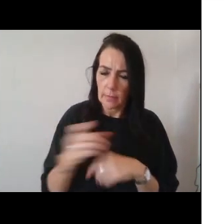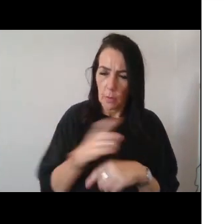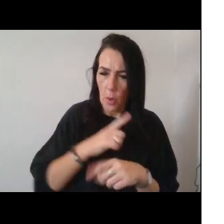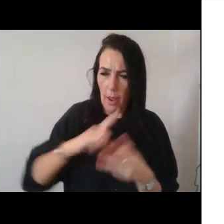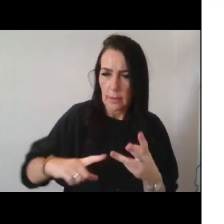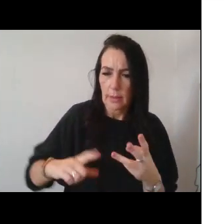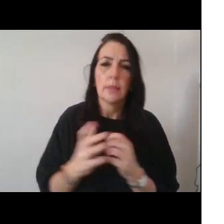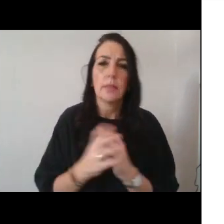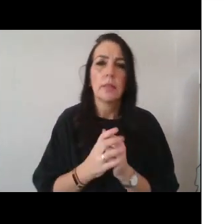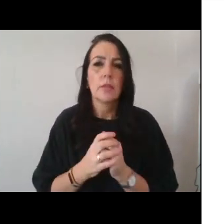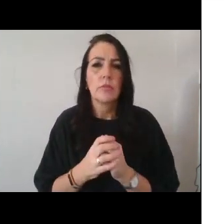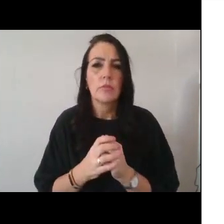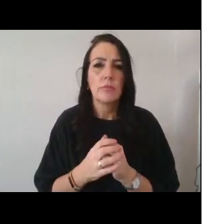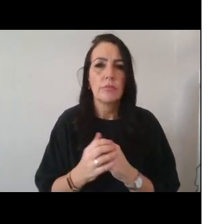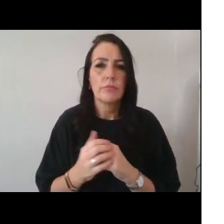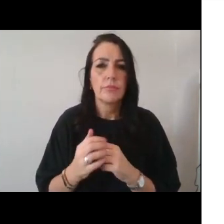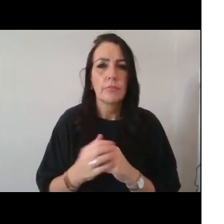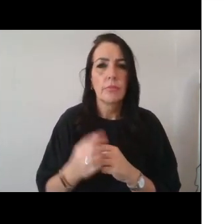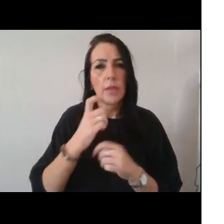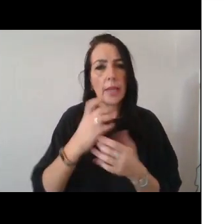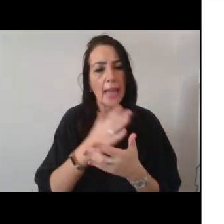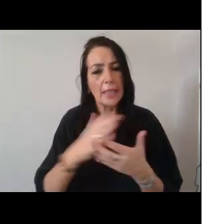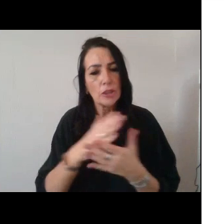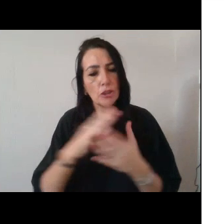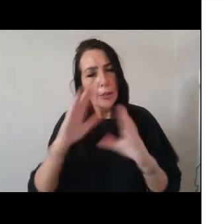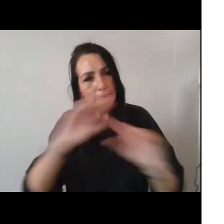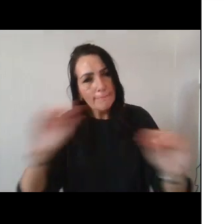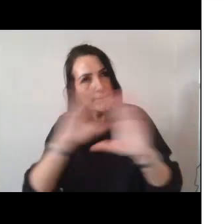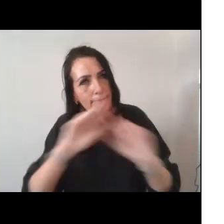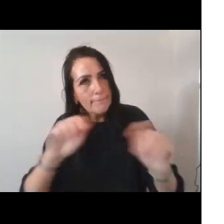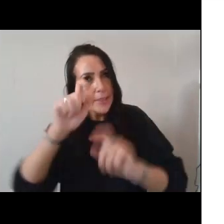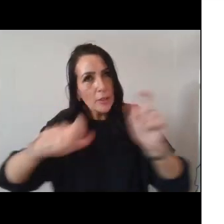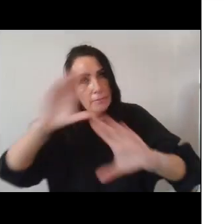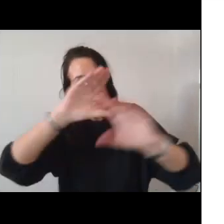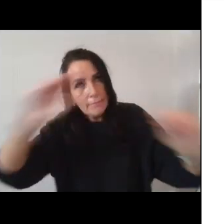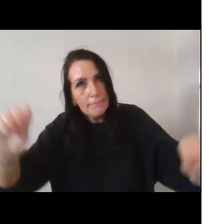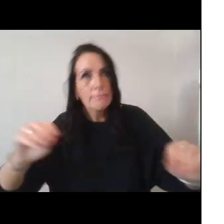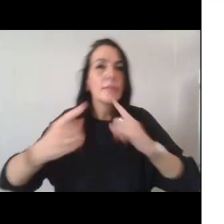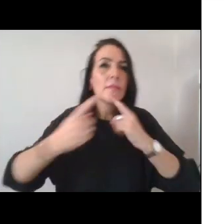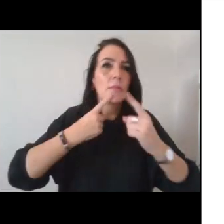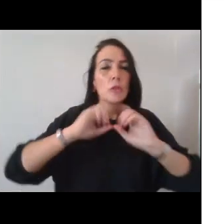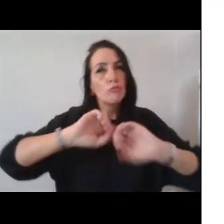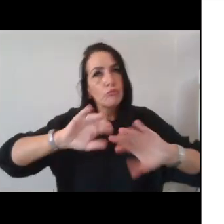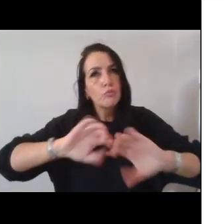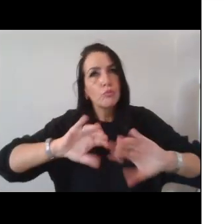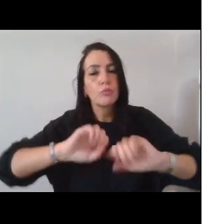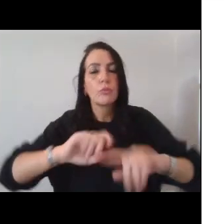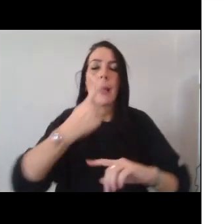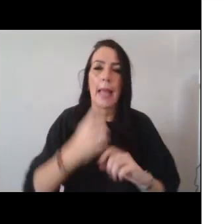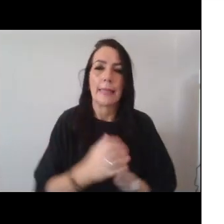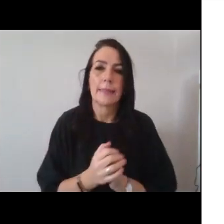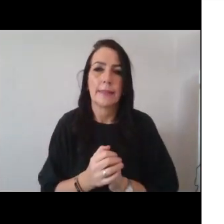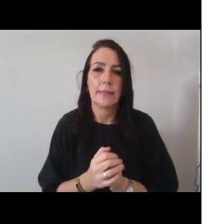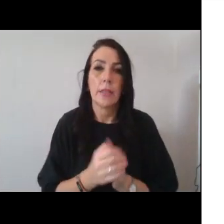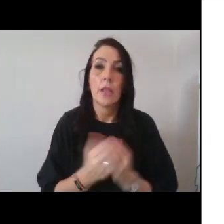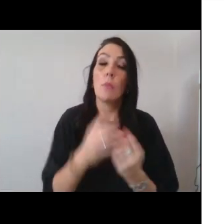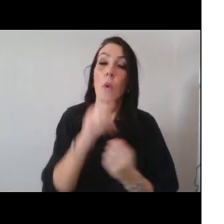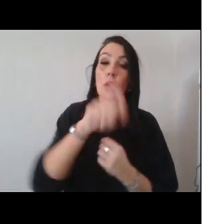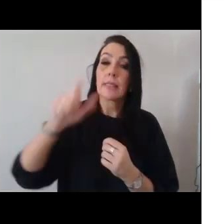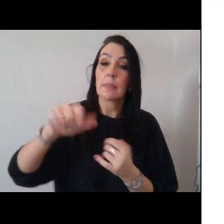messages in an authoritative and knowledgeable way with customers and stakeholders. And we're seeing more and more that customers and stakeholders are